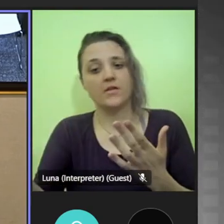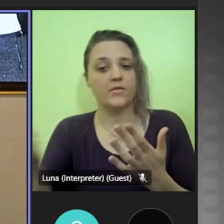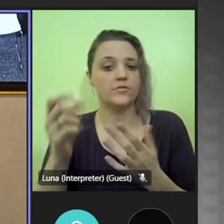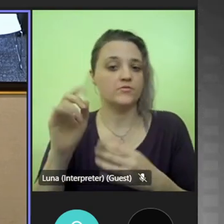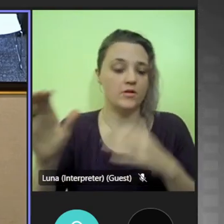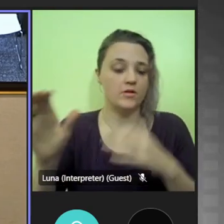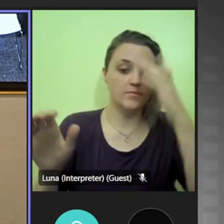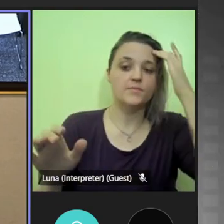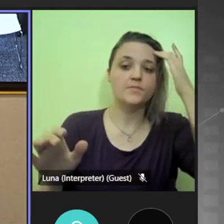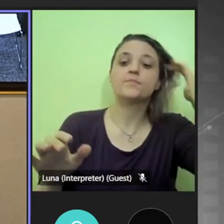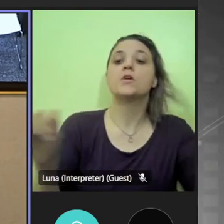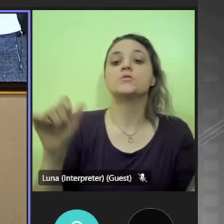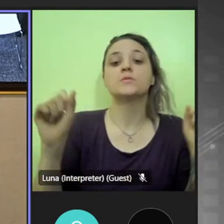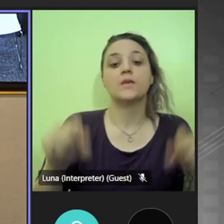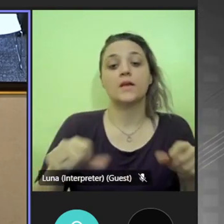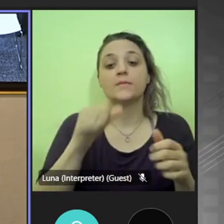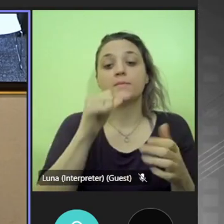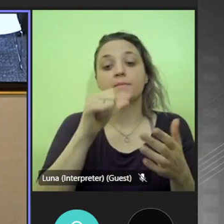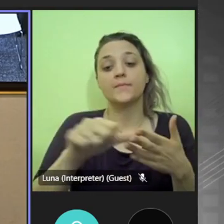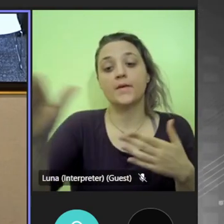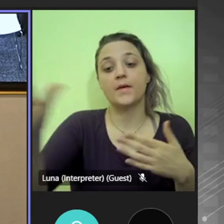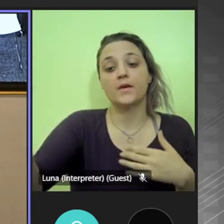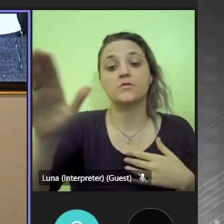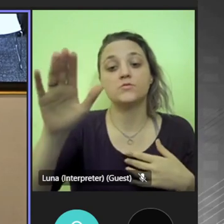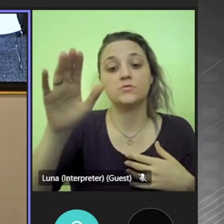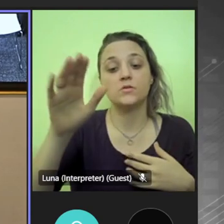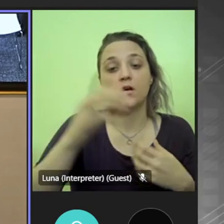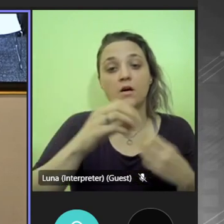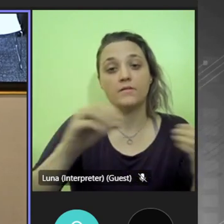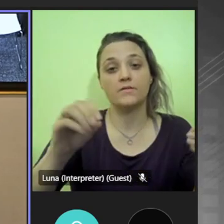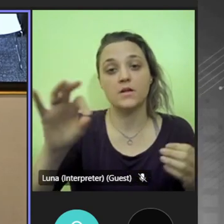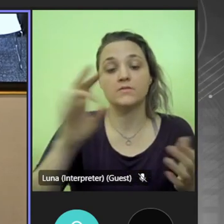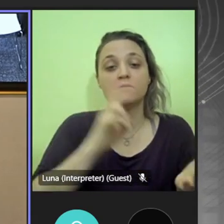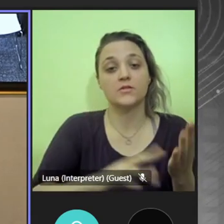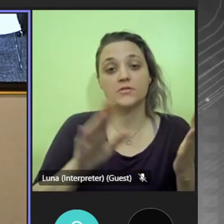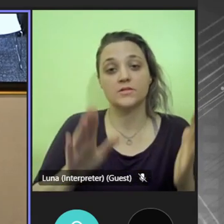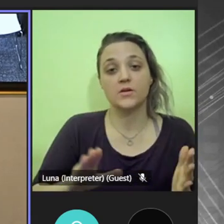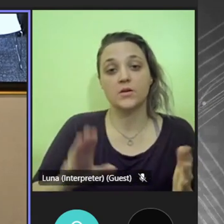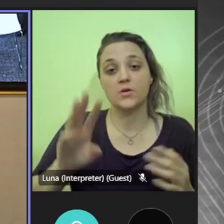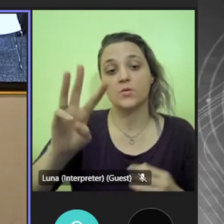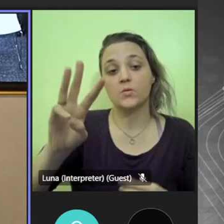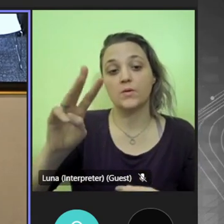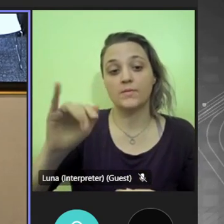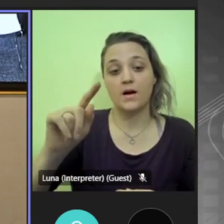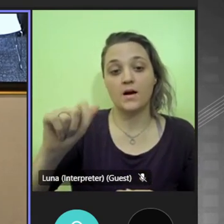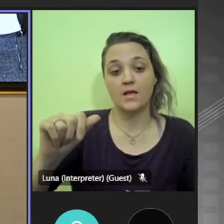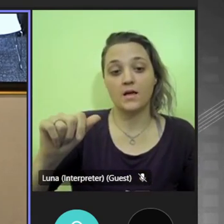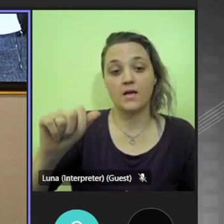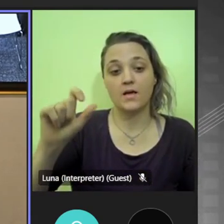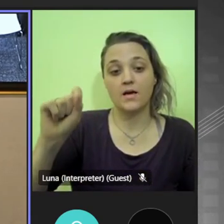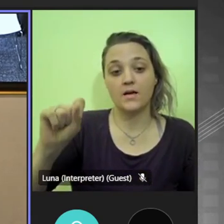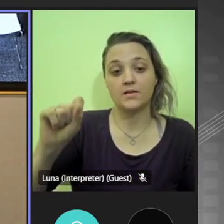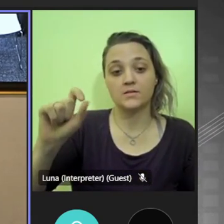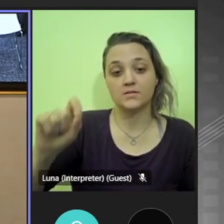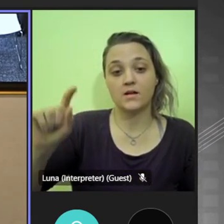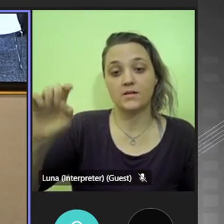document. You can also mail testimony to the Office of the Secretary, Wmata,